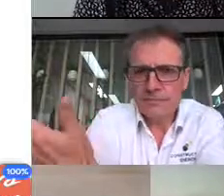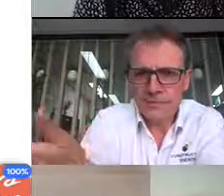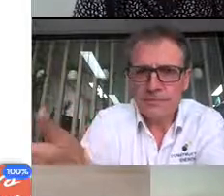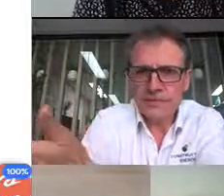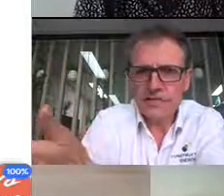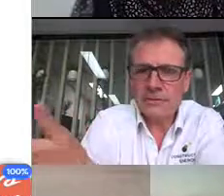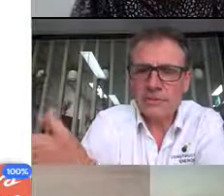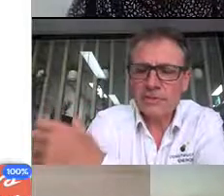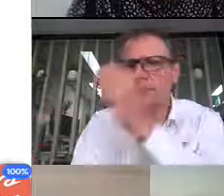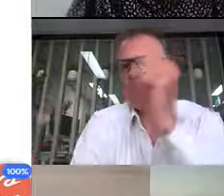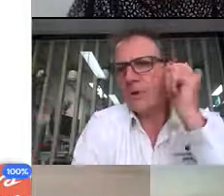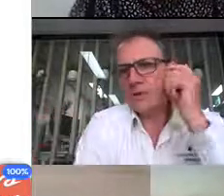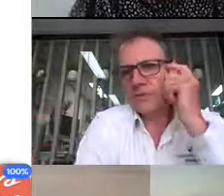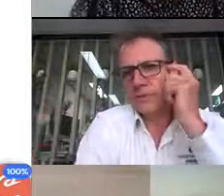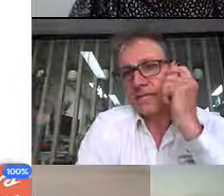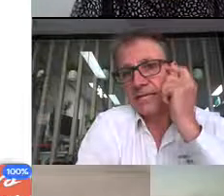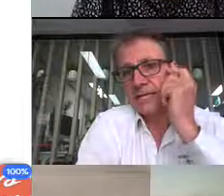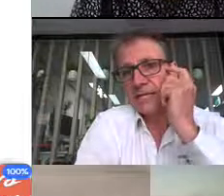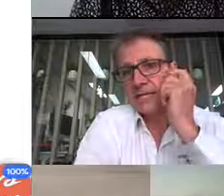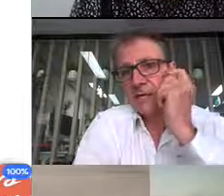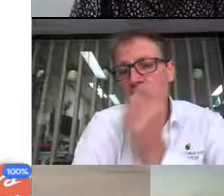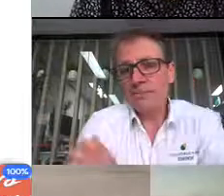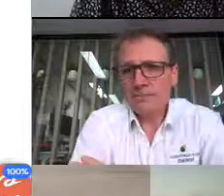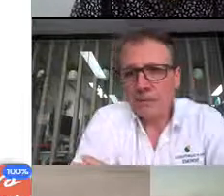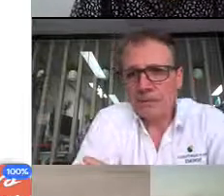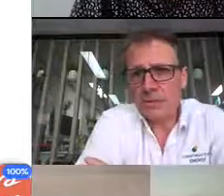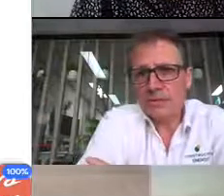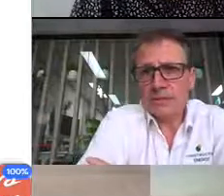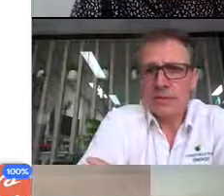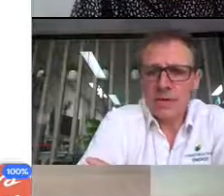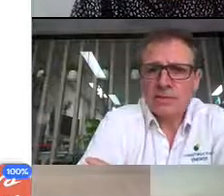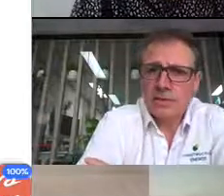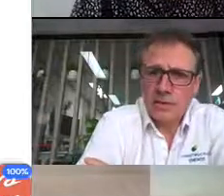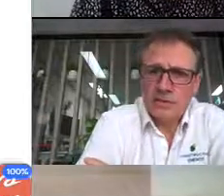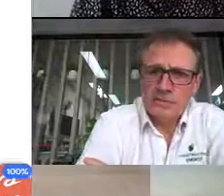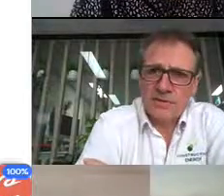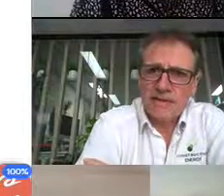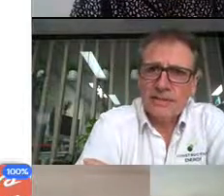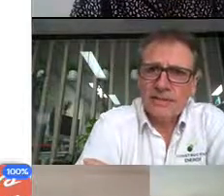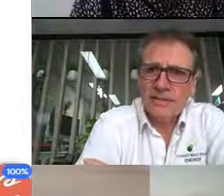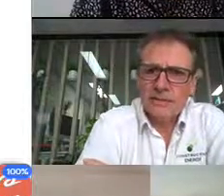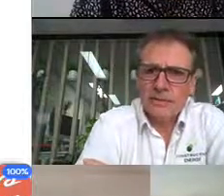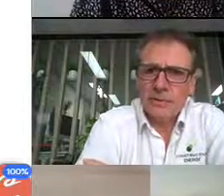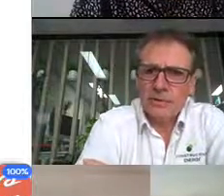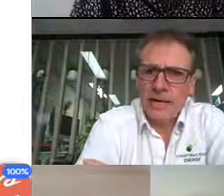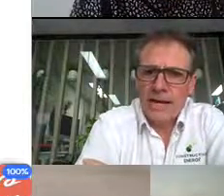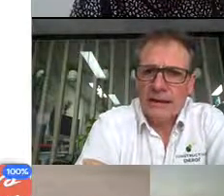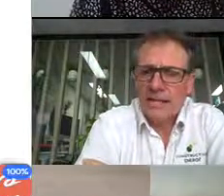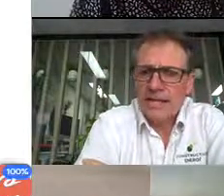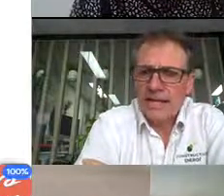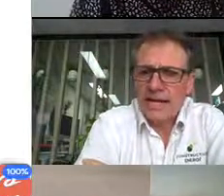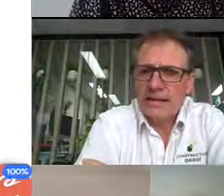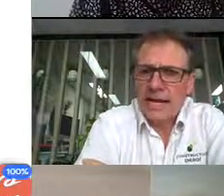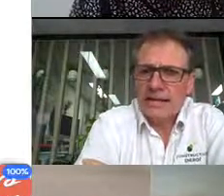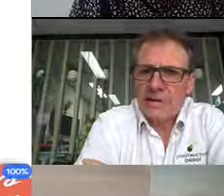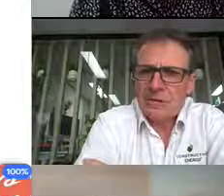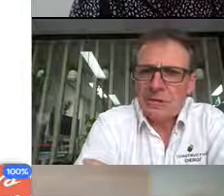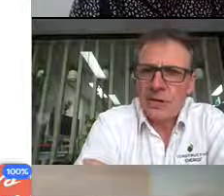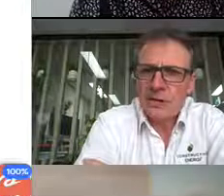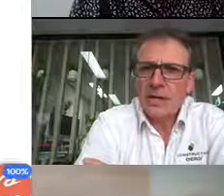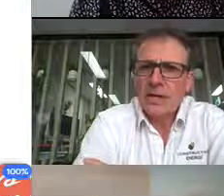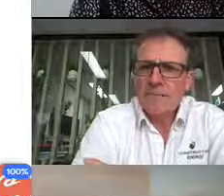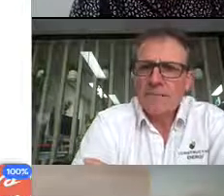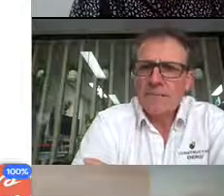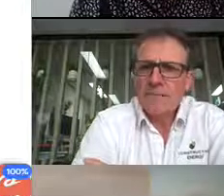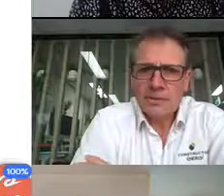how you fit within the rules to run a microgrid here. We spent quite a bit of time. There's quite a lot of analysis in the report around exactly how that